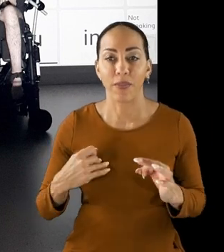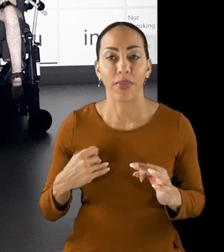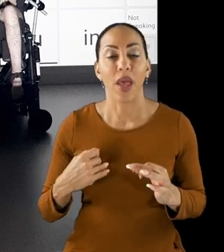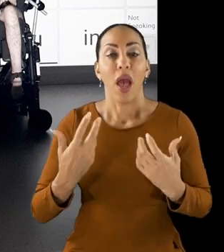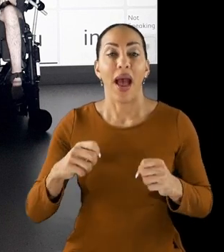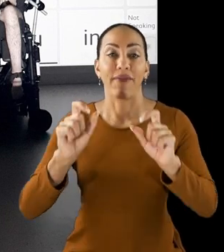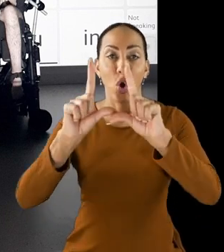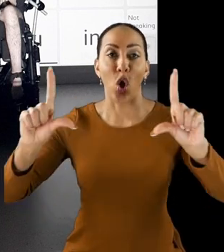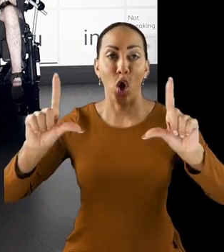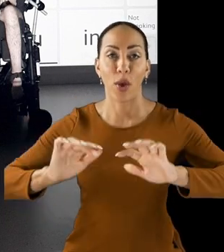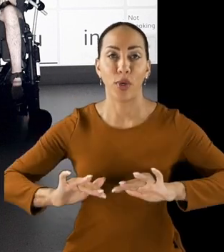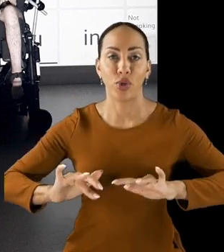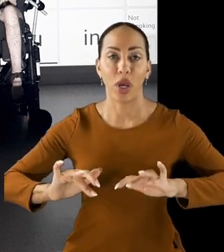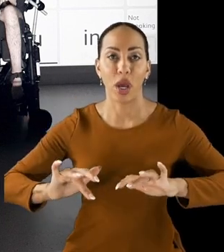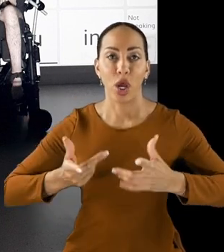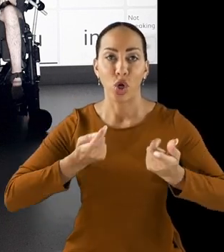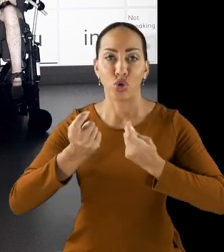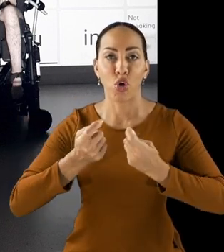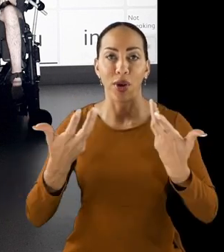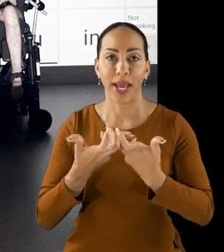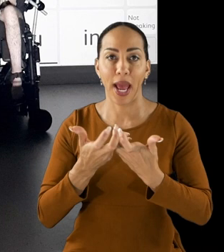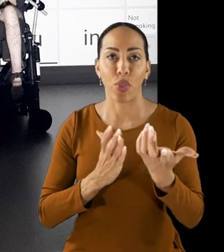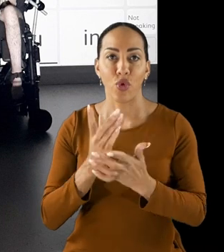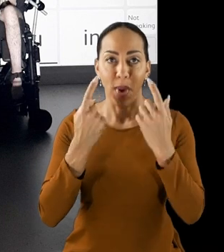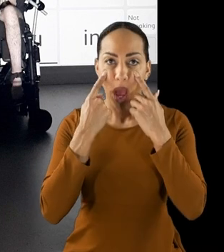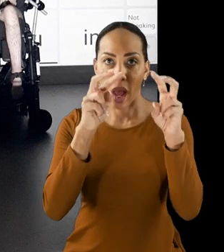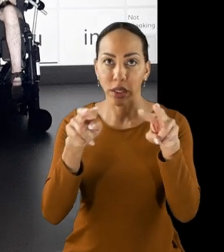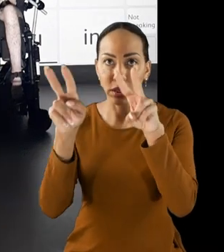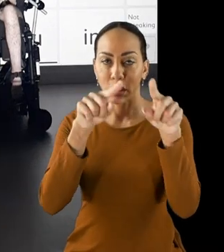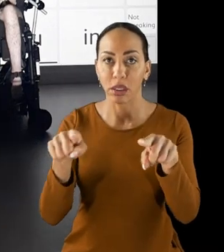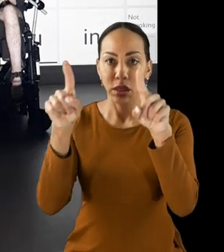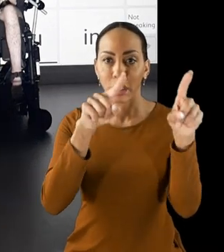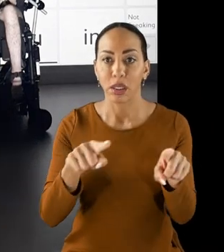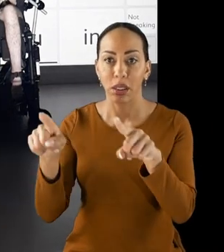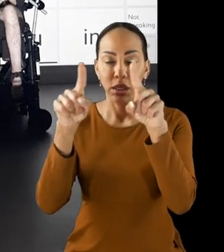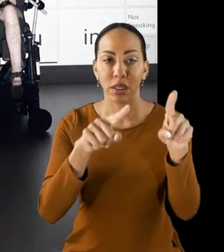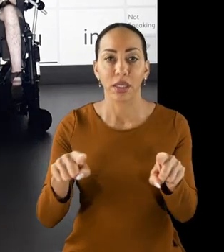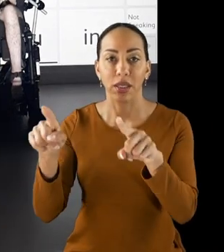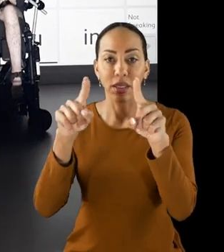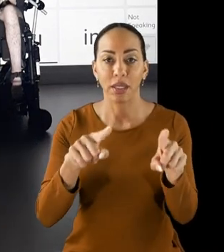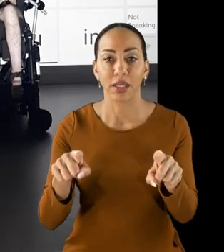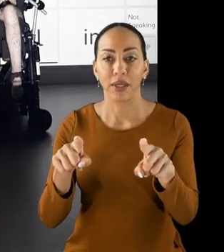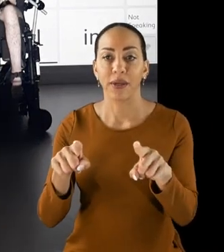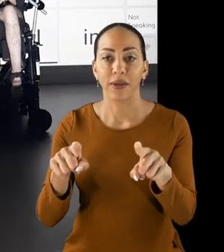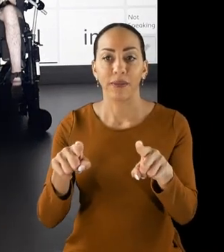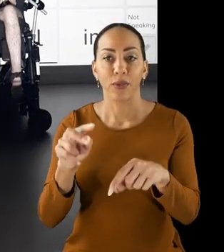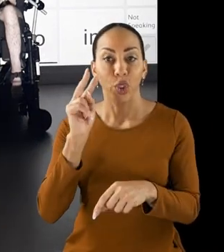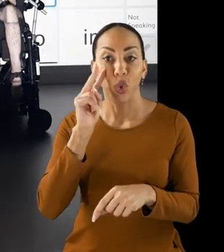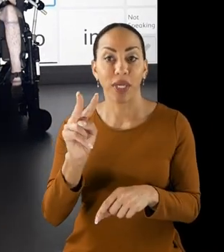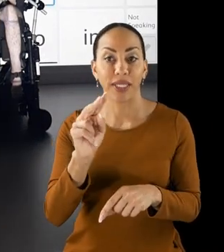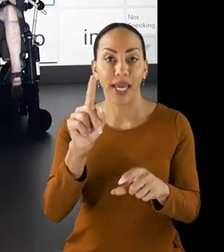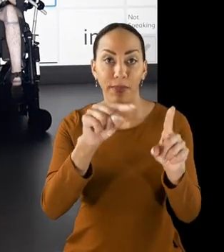face with my eyes by looking at it. You can then see that computer projected into the background. There